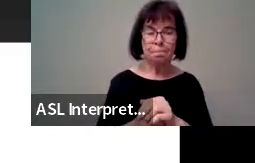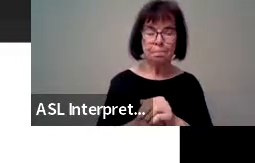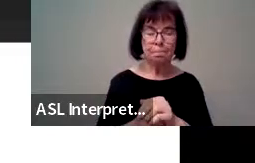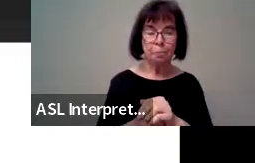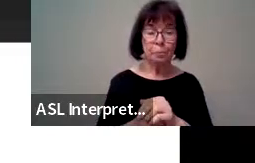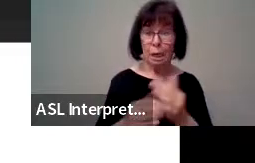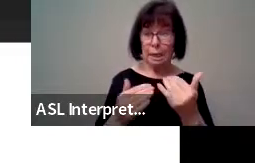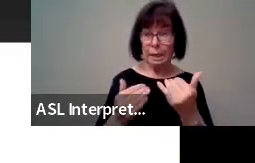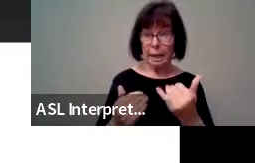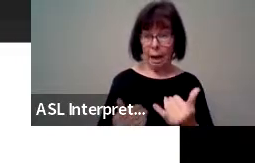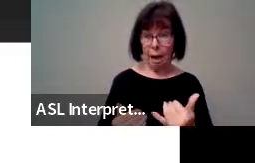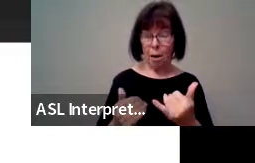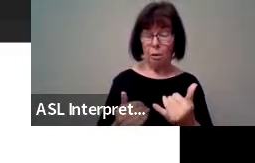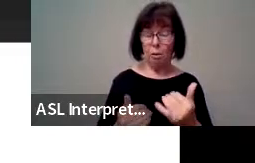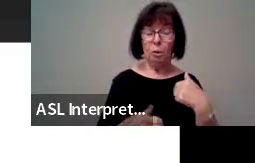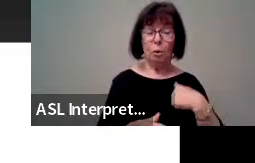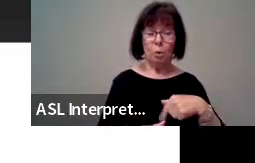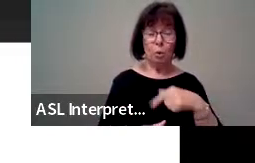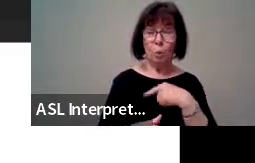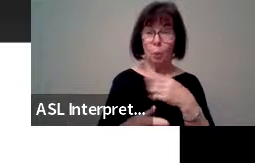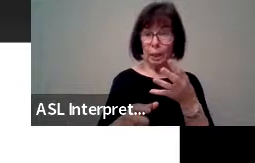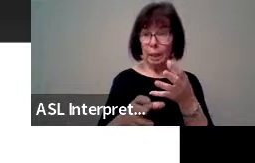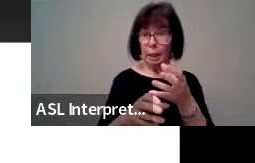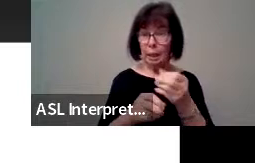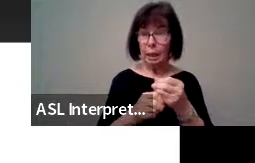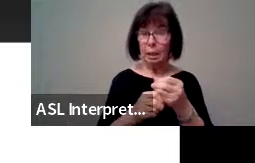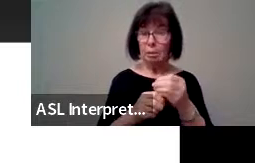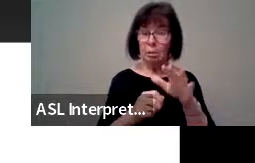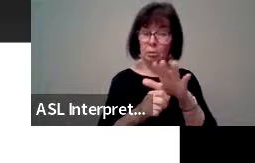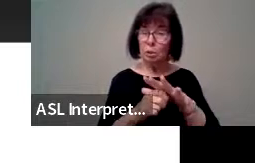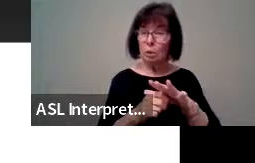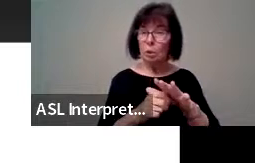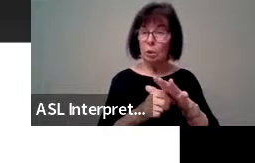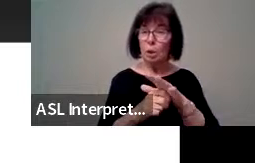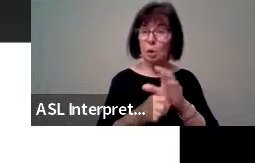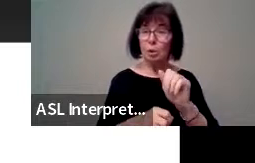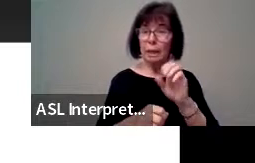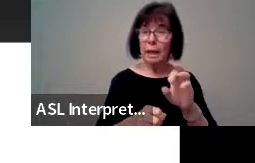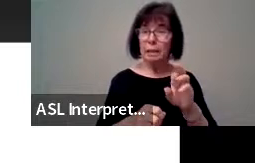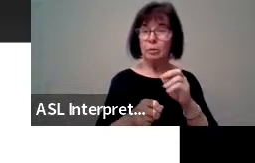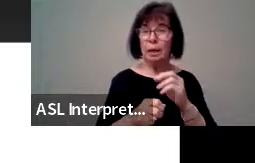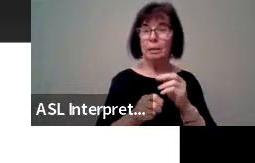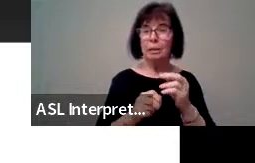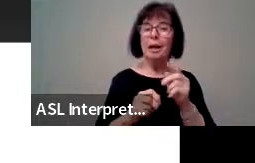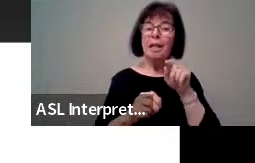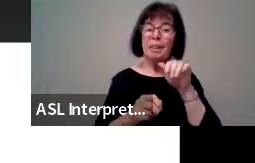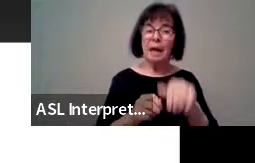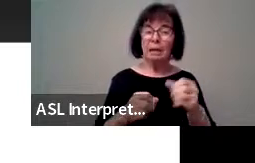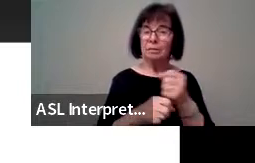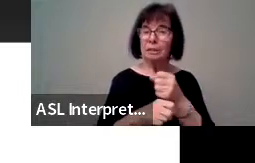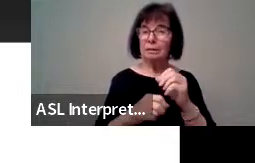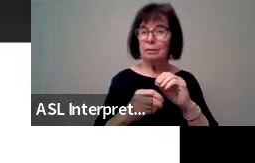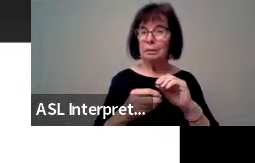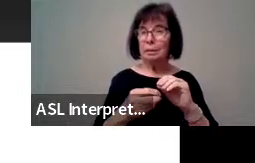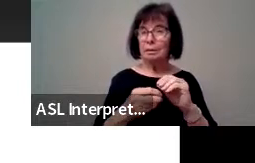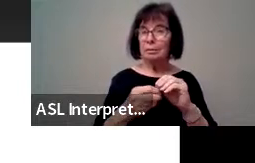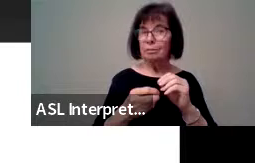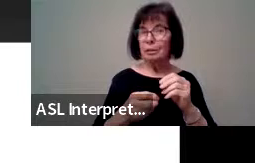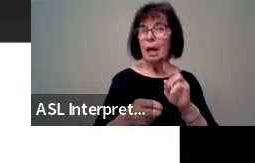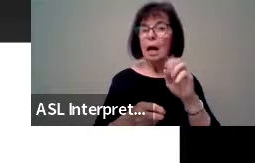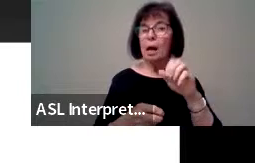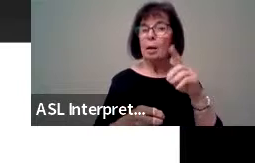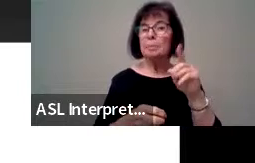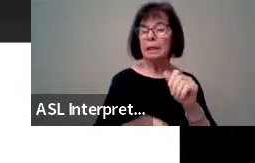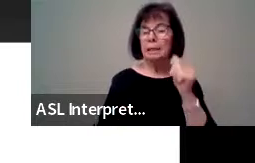Right now, we get our local case rate data continues to be updated every day. The state has moved to updating some of both